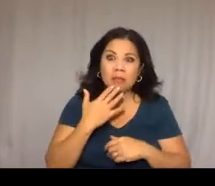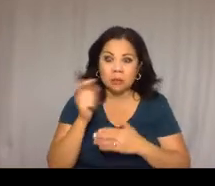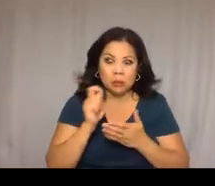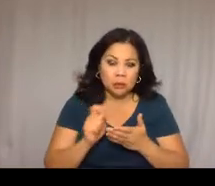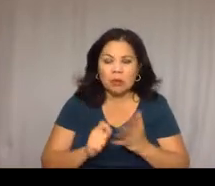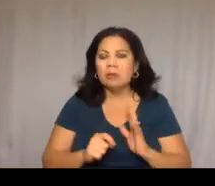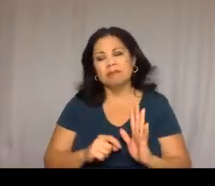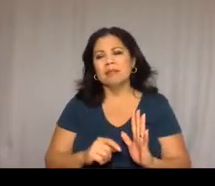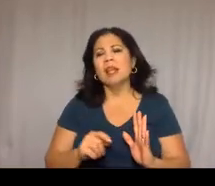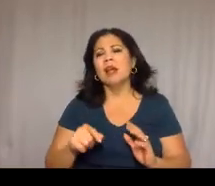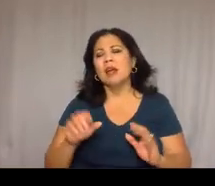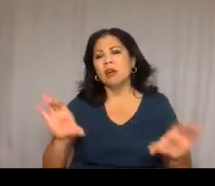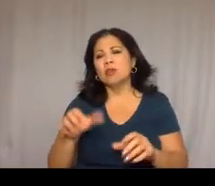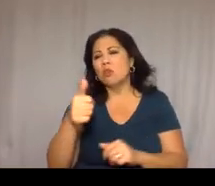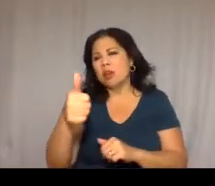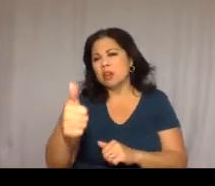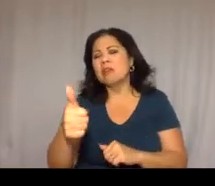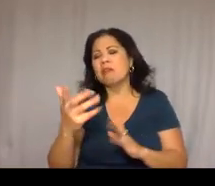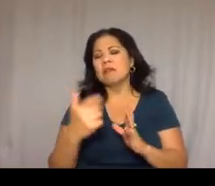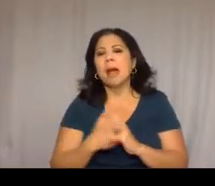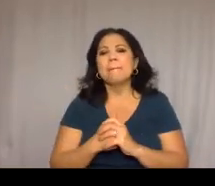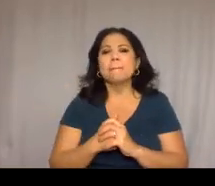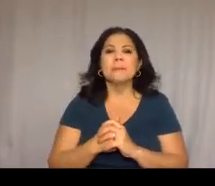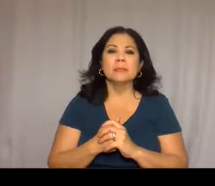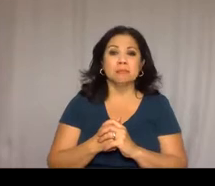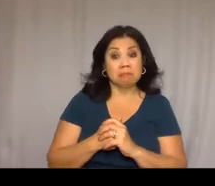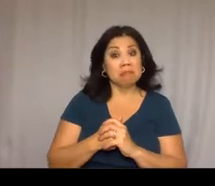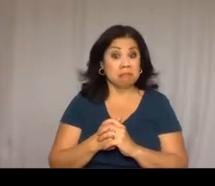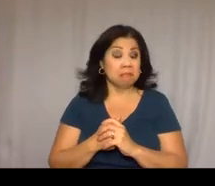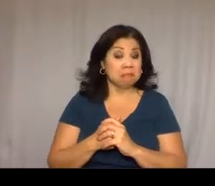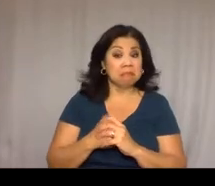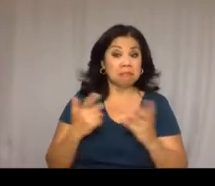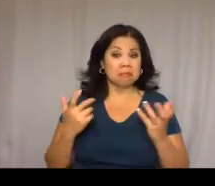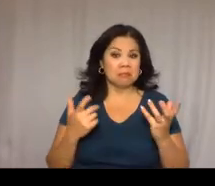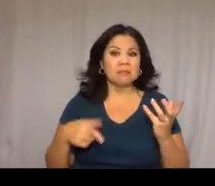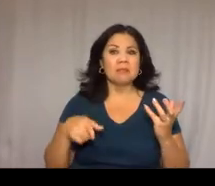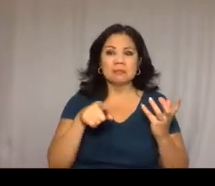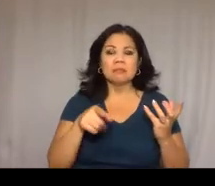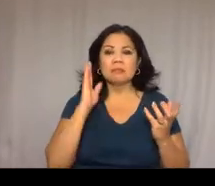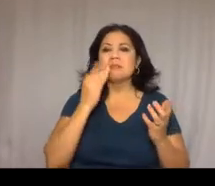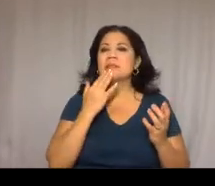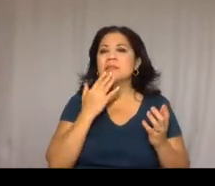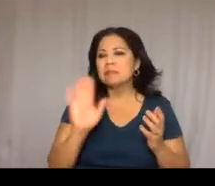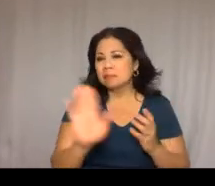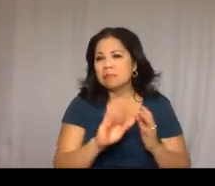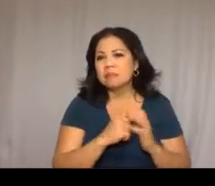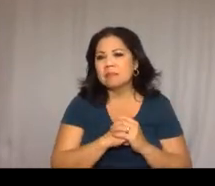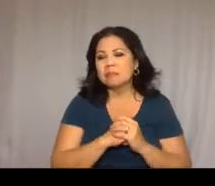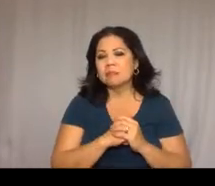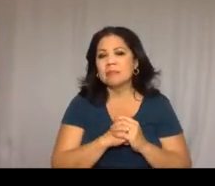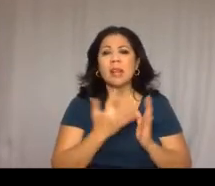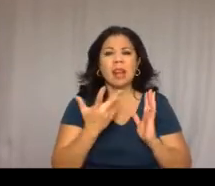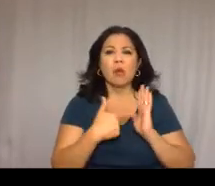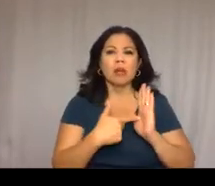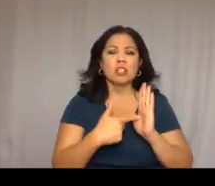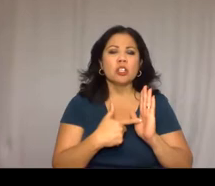You're going to go ahead and color your own. Oh, fun. Oh, yes. You're going to color yours, but I want to show